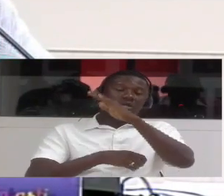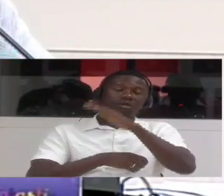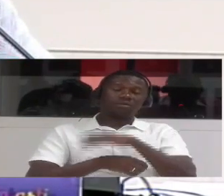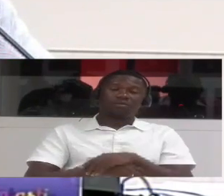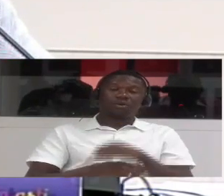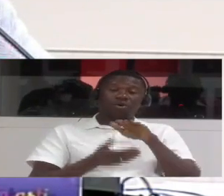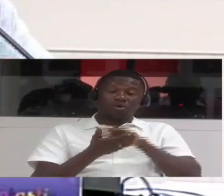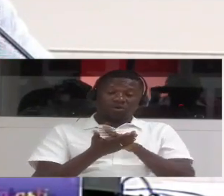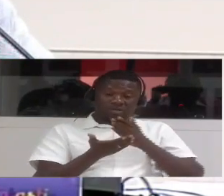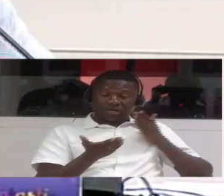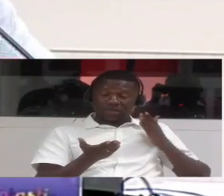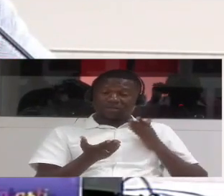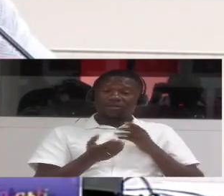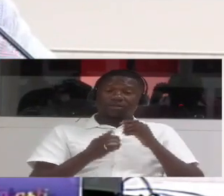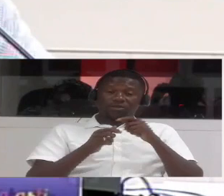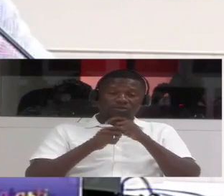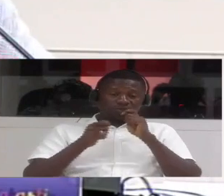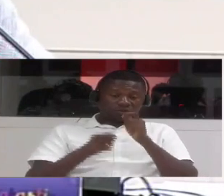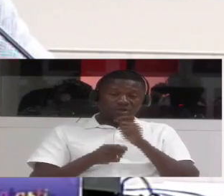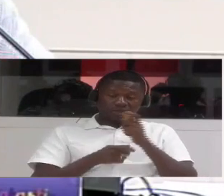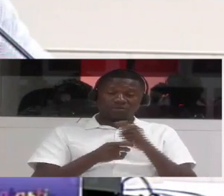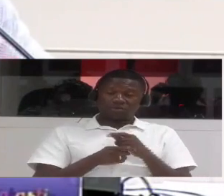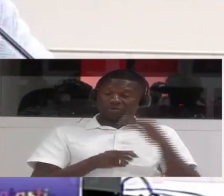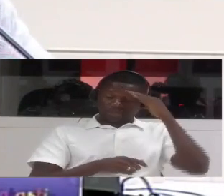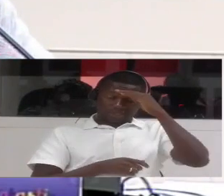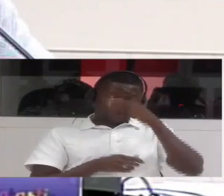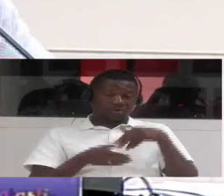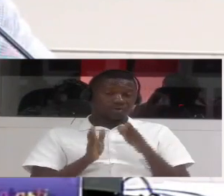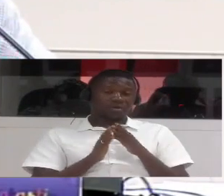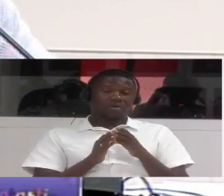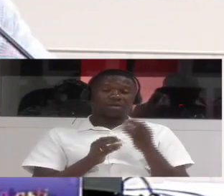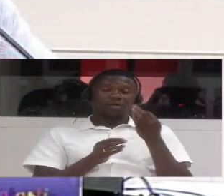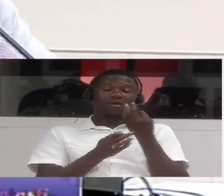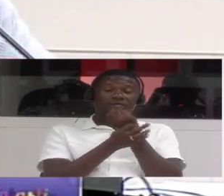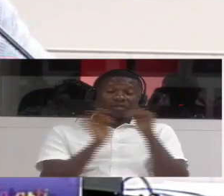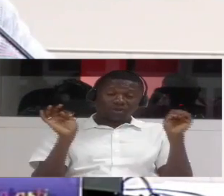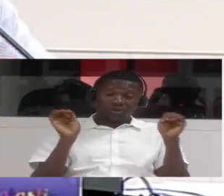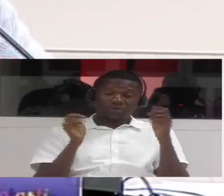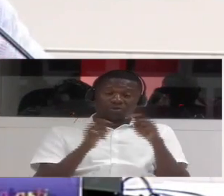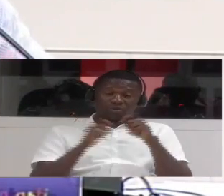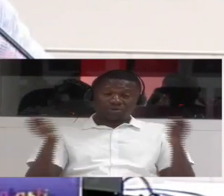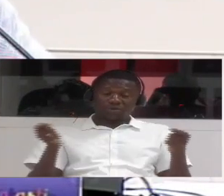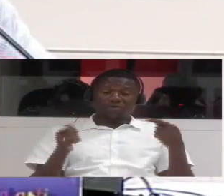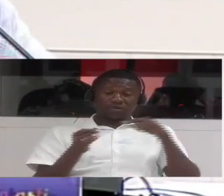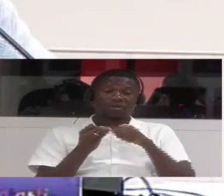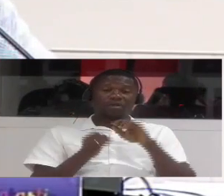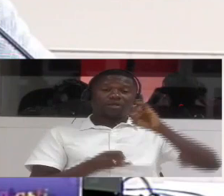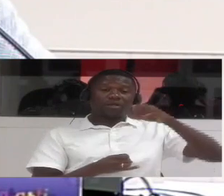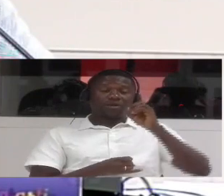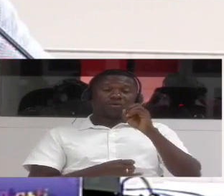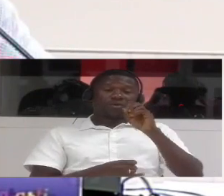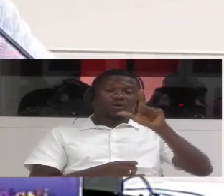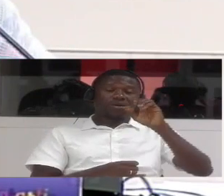was quite criminalized. Freedom newspaper? Freedom newspaper was one of them. Jollof newspaper was one of them.